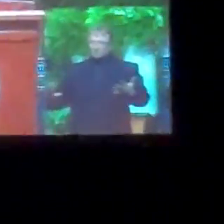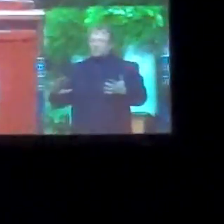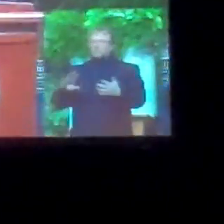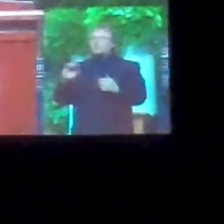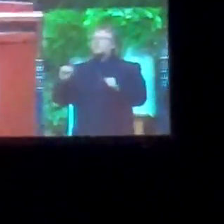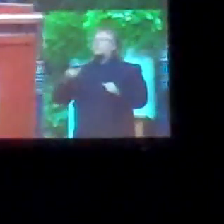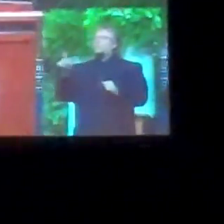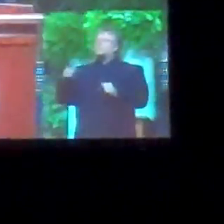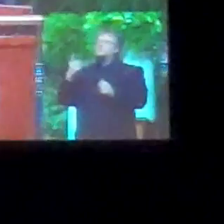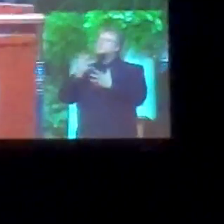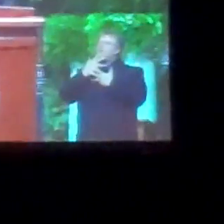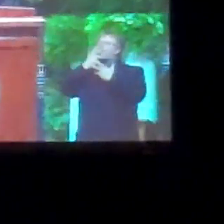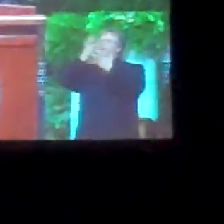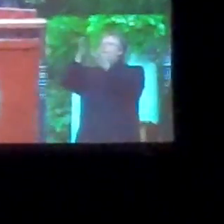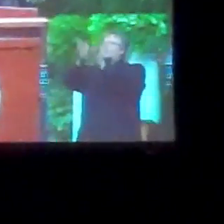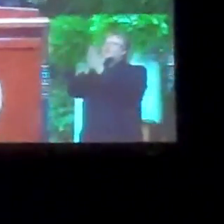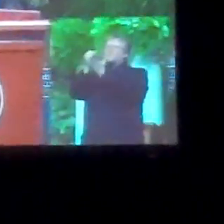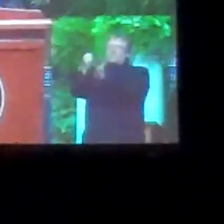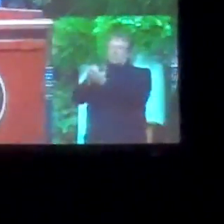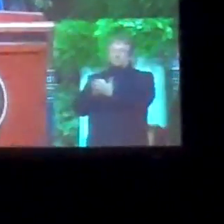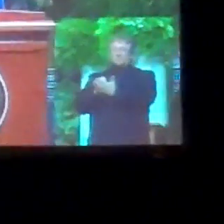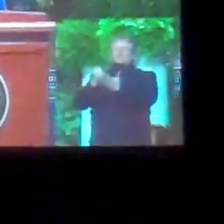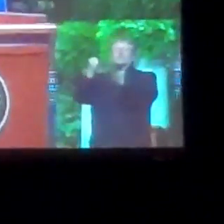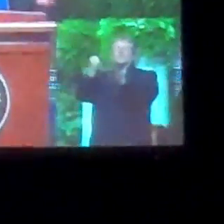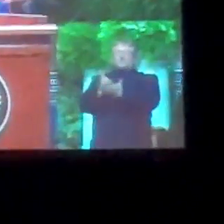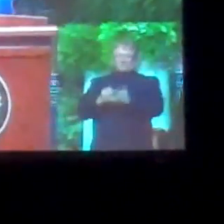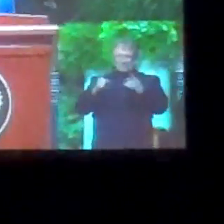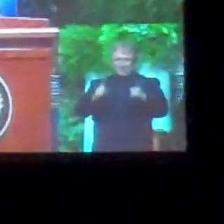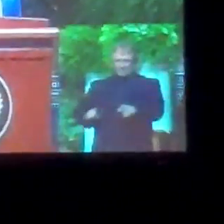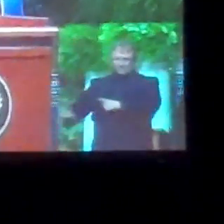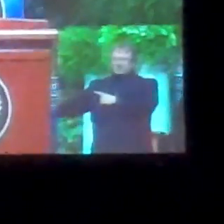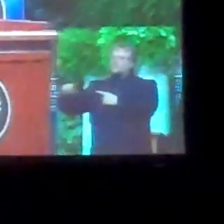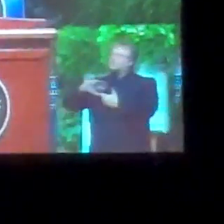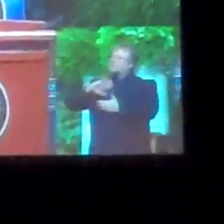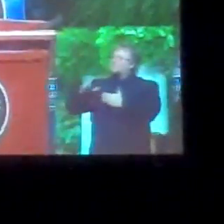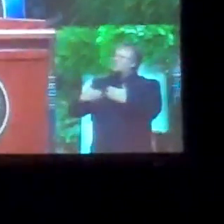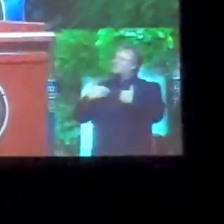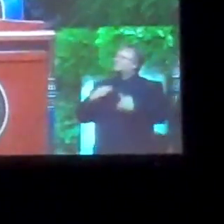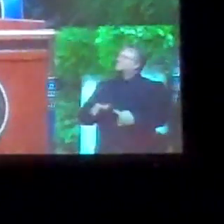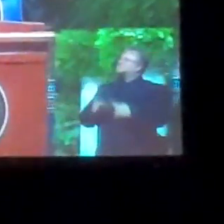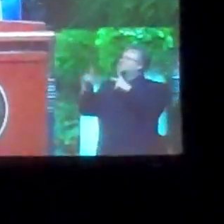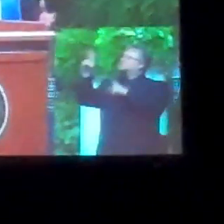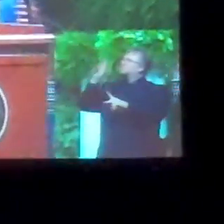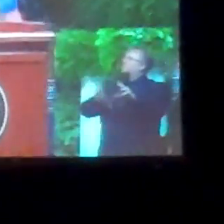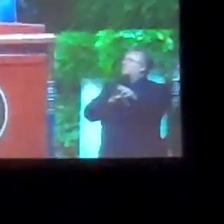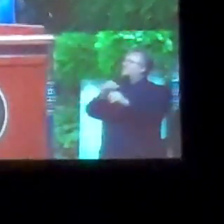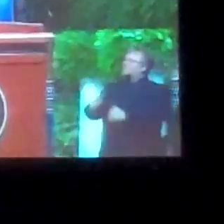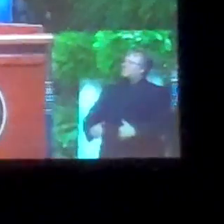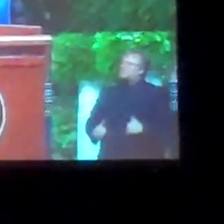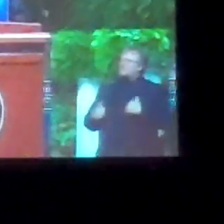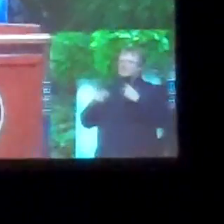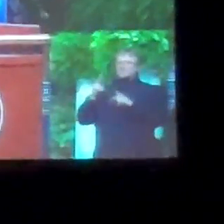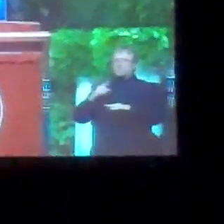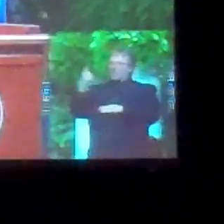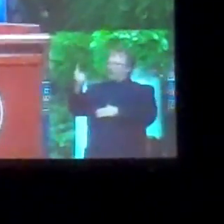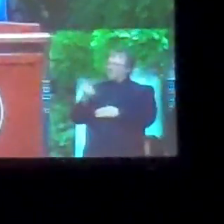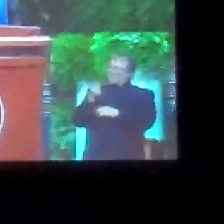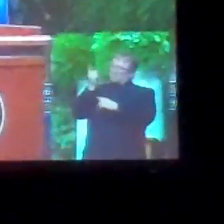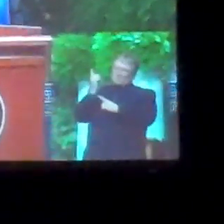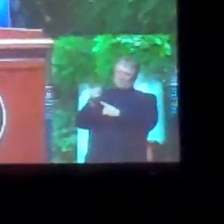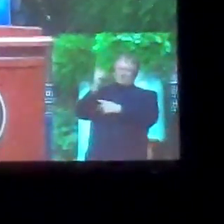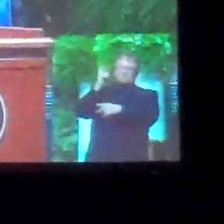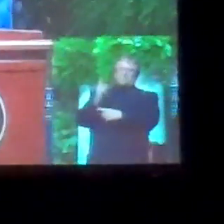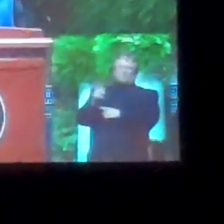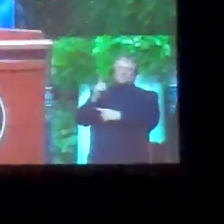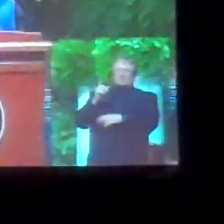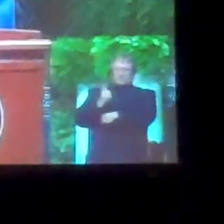cry for help. And help came. We all have those special people in our lives that walk in right when we need them.